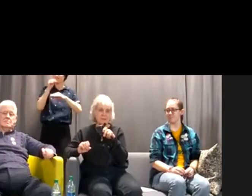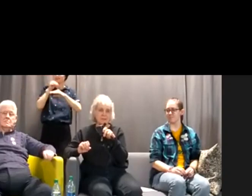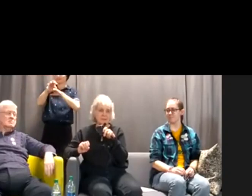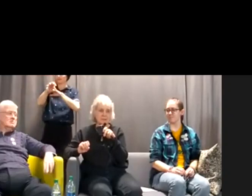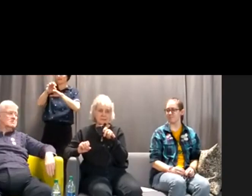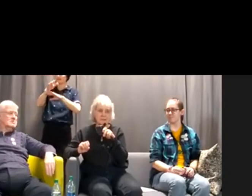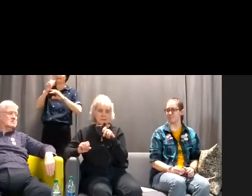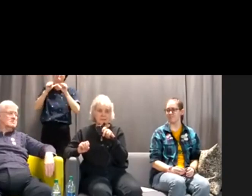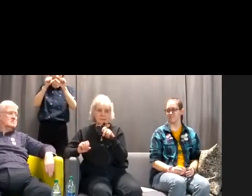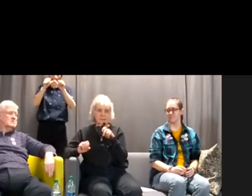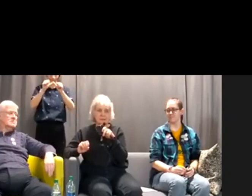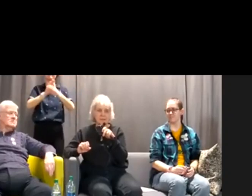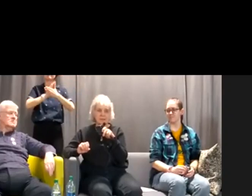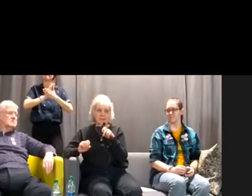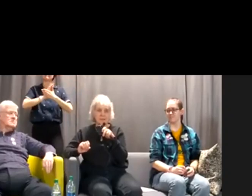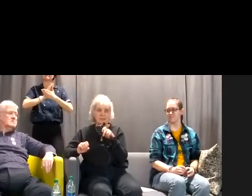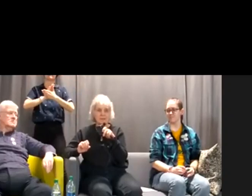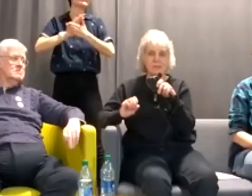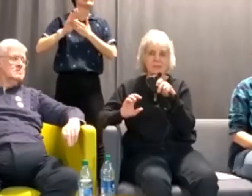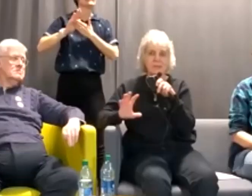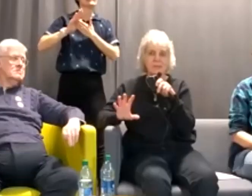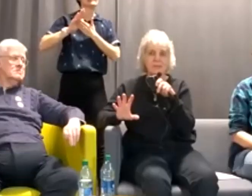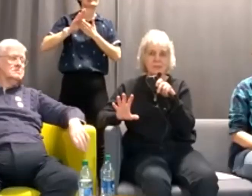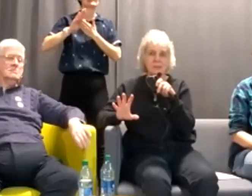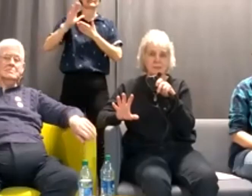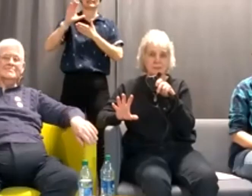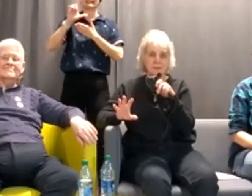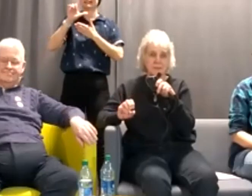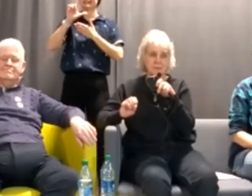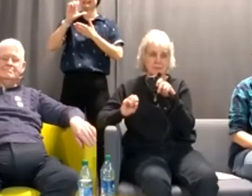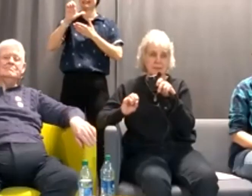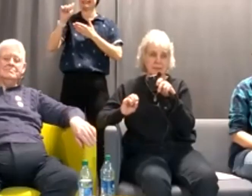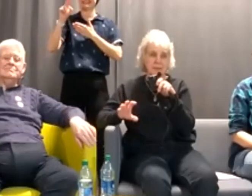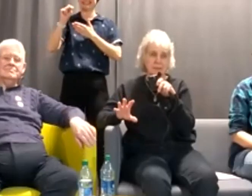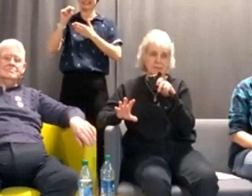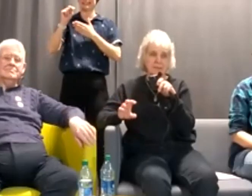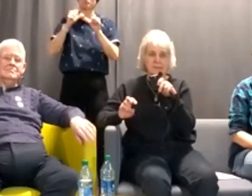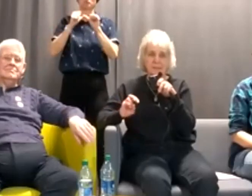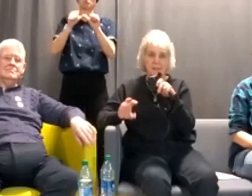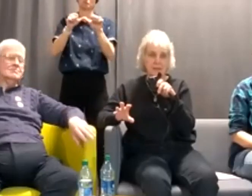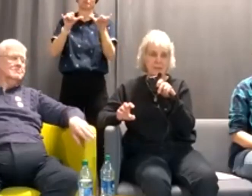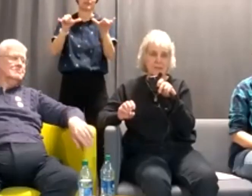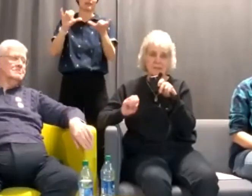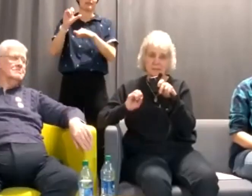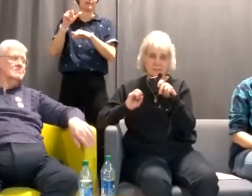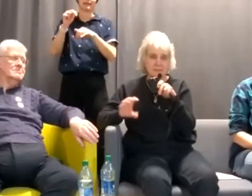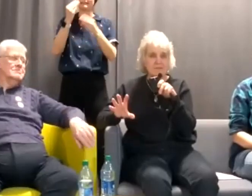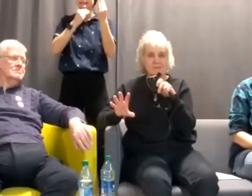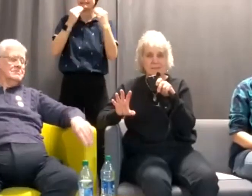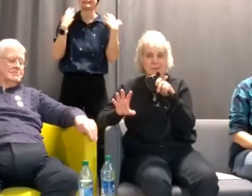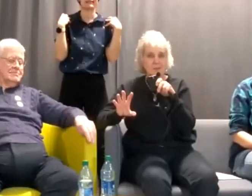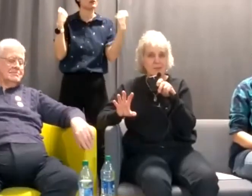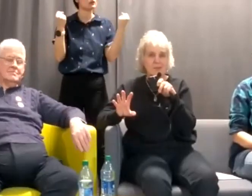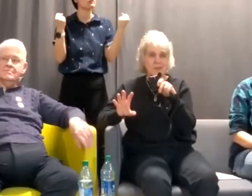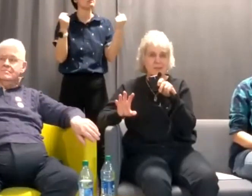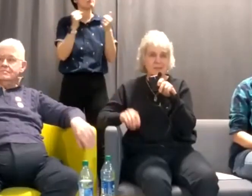stay clean. Oh my God, you could save yourself years of struggle just by staying clean, eating healthy,